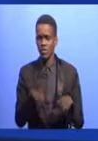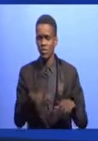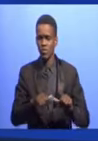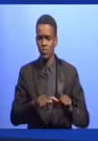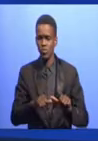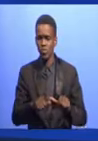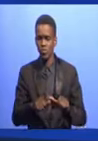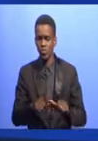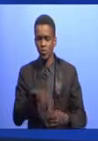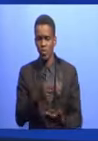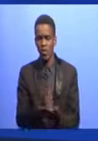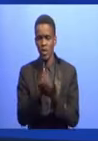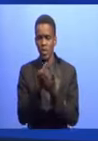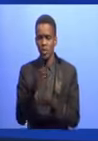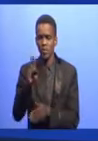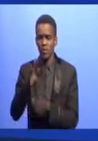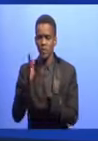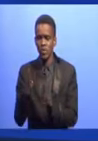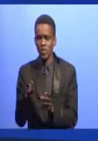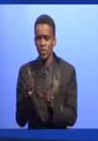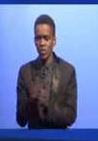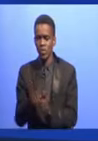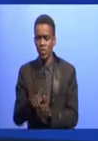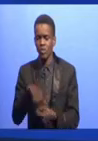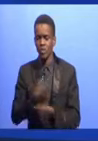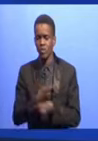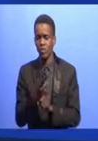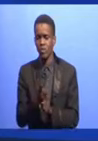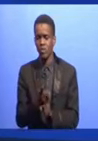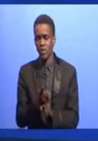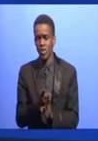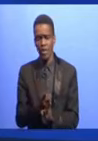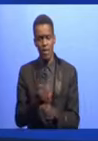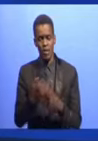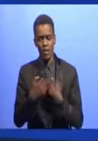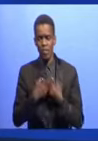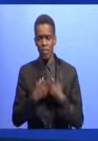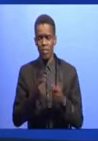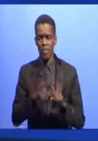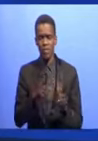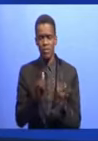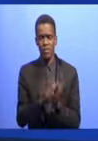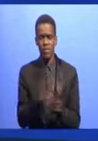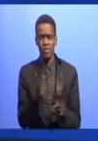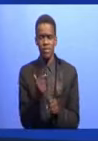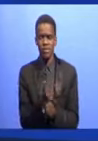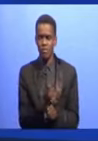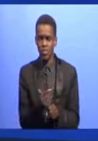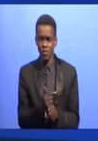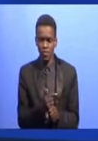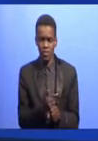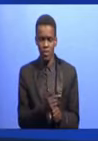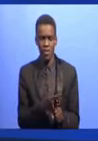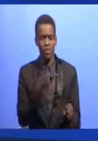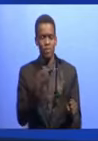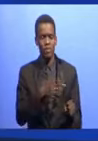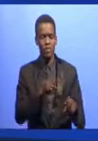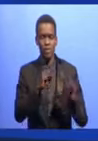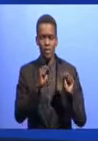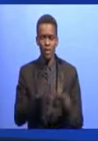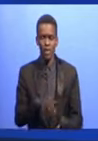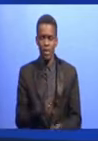ka dotsa ba di producing and all that. It obviously to be a temporary thing, but go ka khona gore thusa in this COVID-19